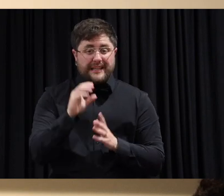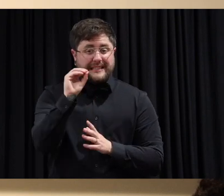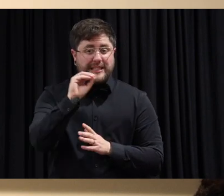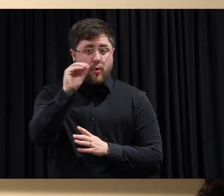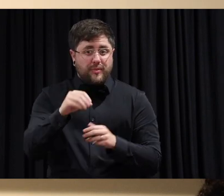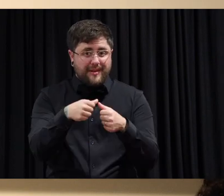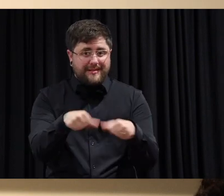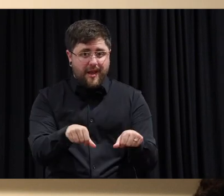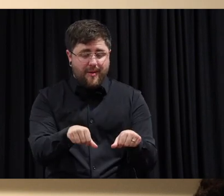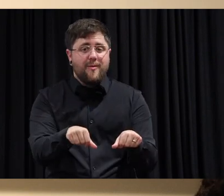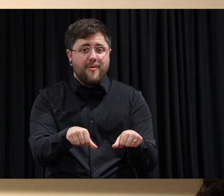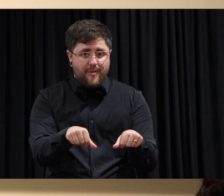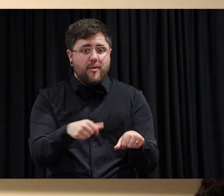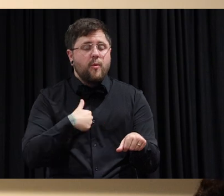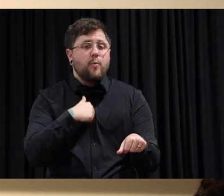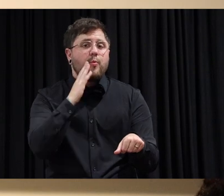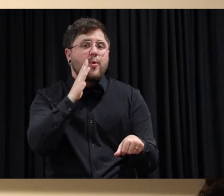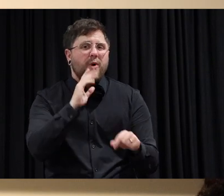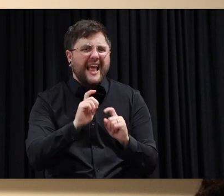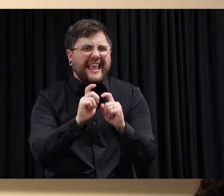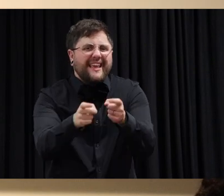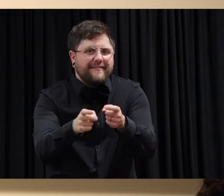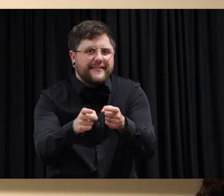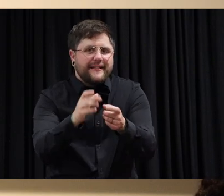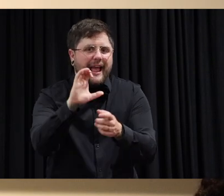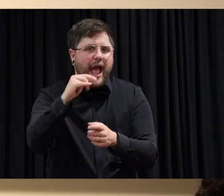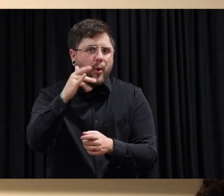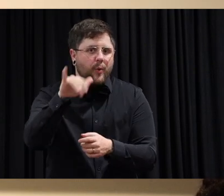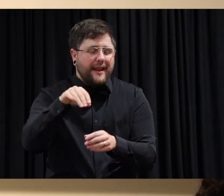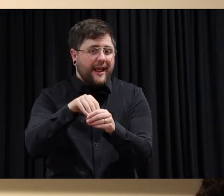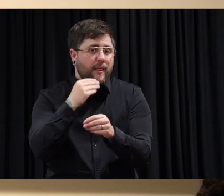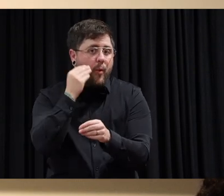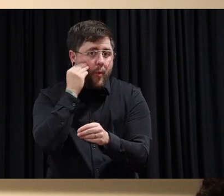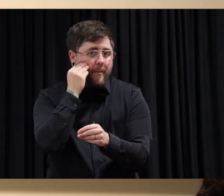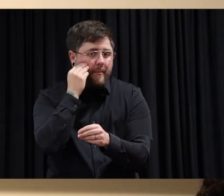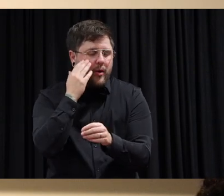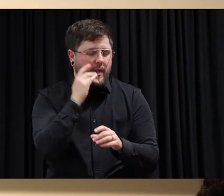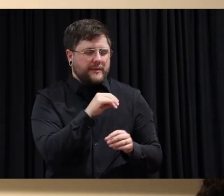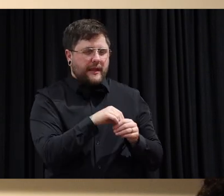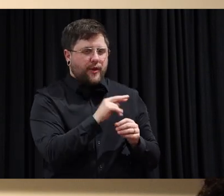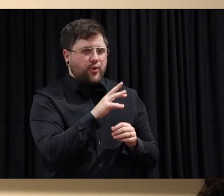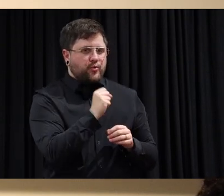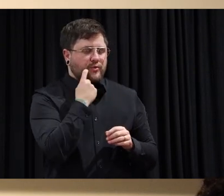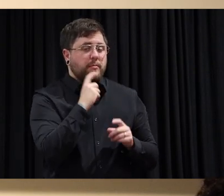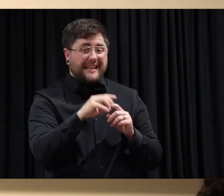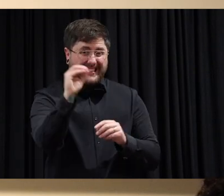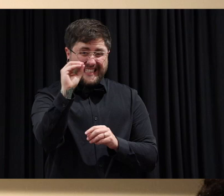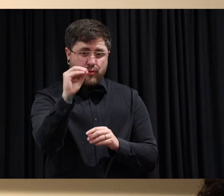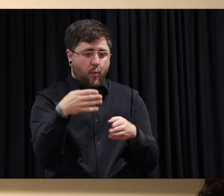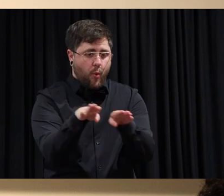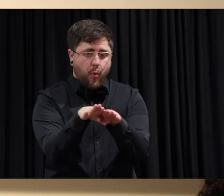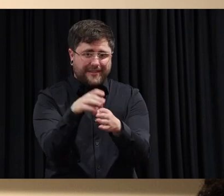down, where we actually gift equity in the house, right? So it's not a silent second. I know some of that was in the news recently. Zero closing